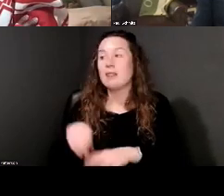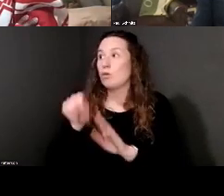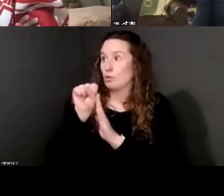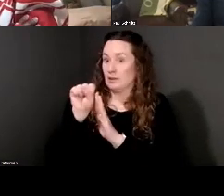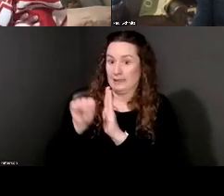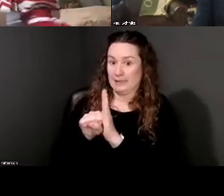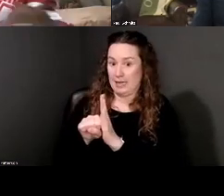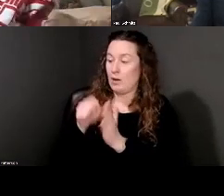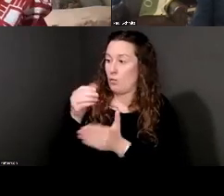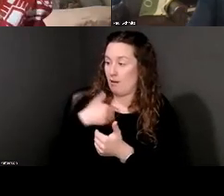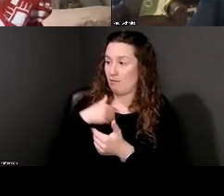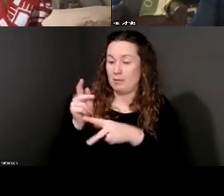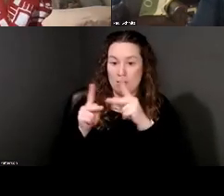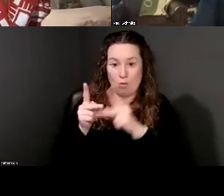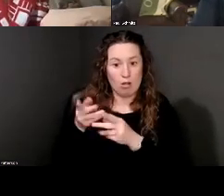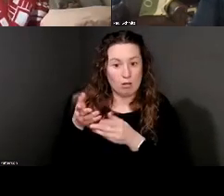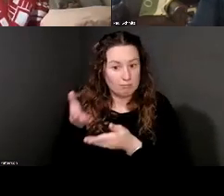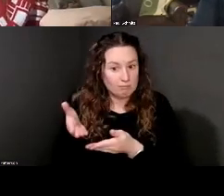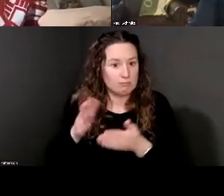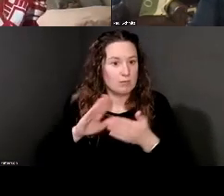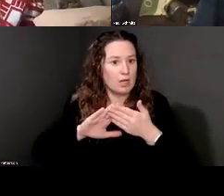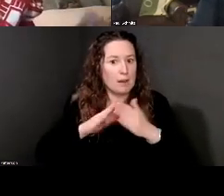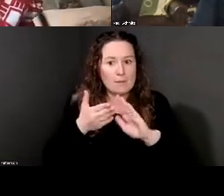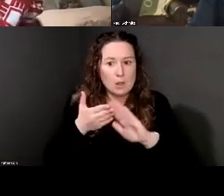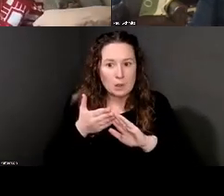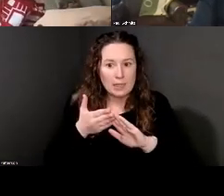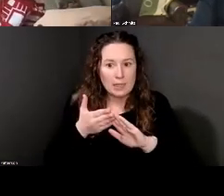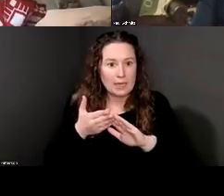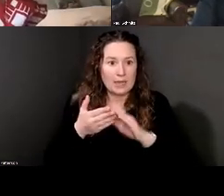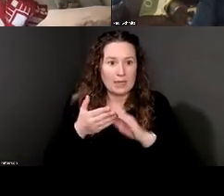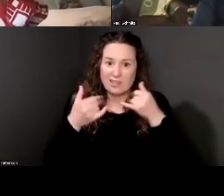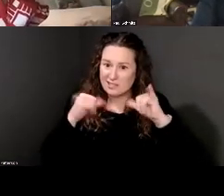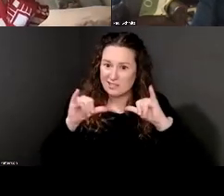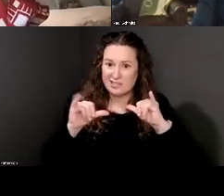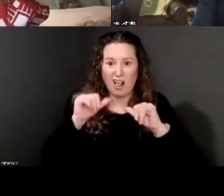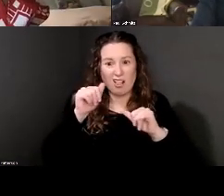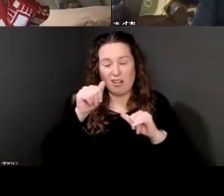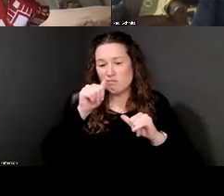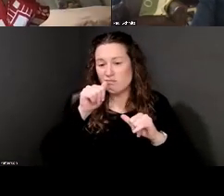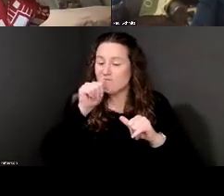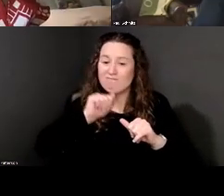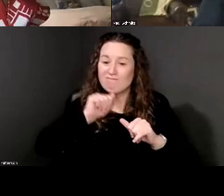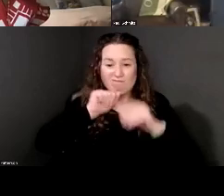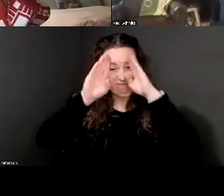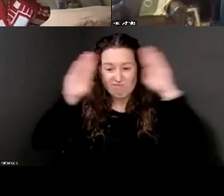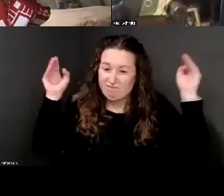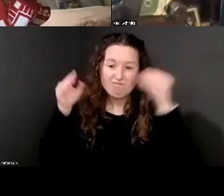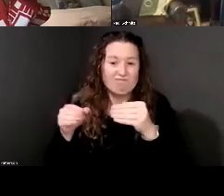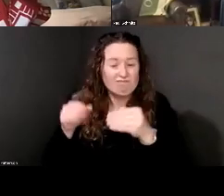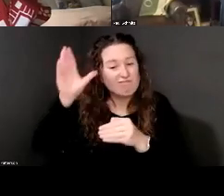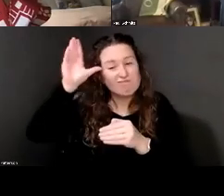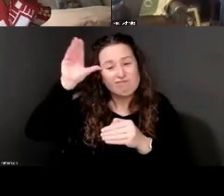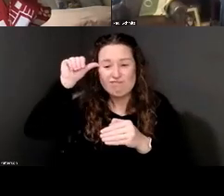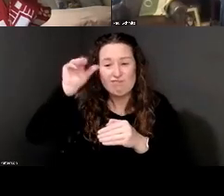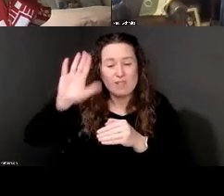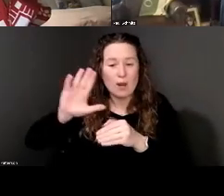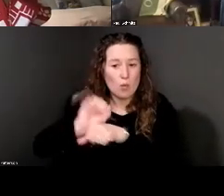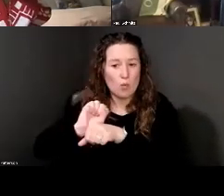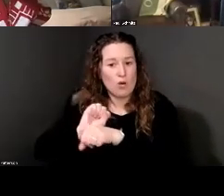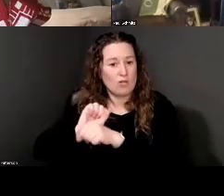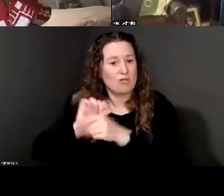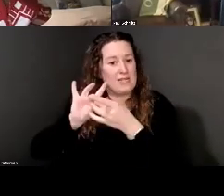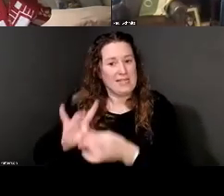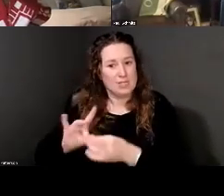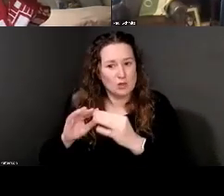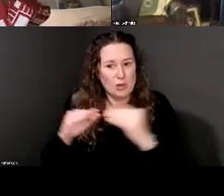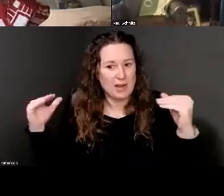in communities are maintaining their focus on equity and their coalitions are committed to this work. So I'd